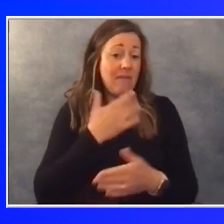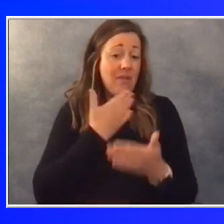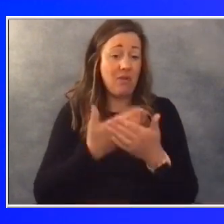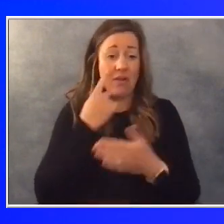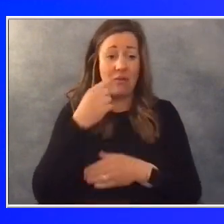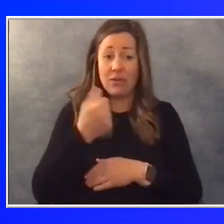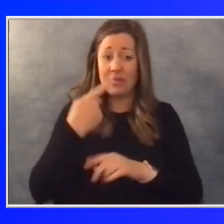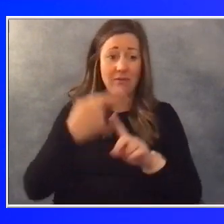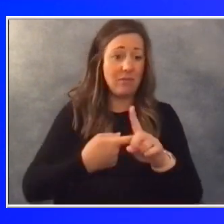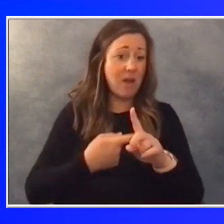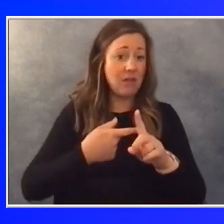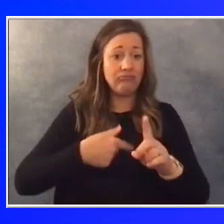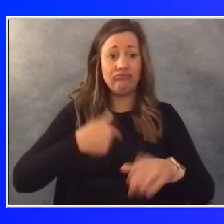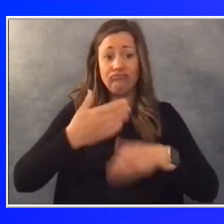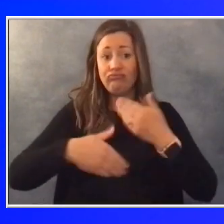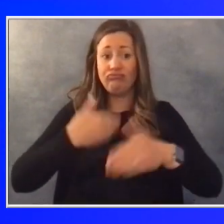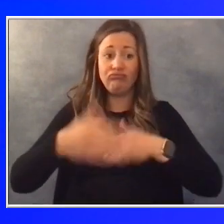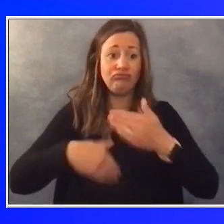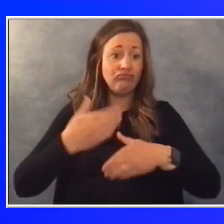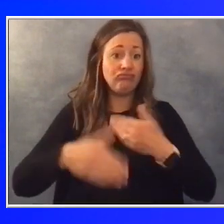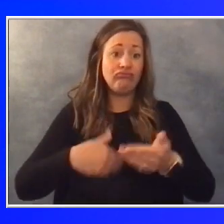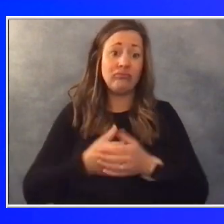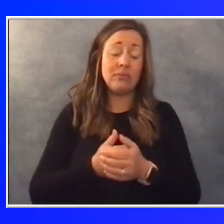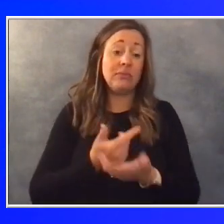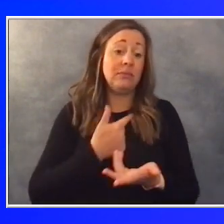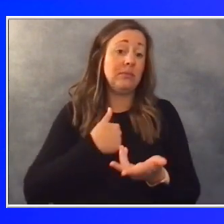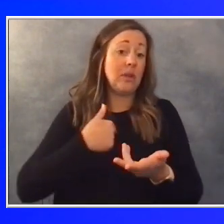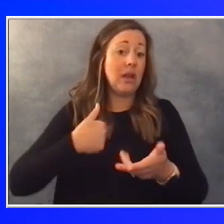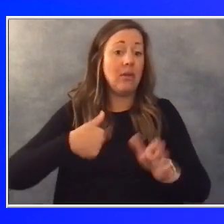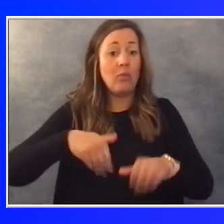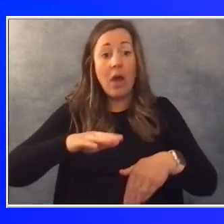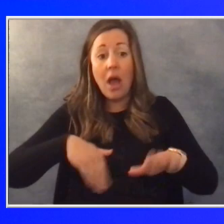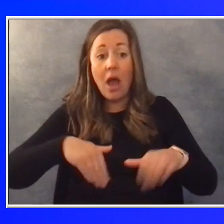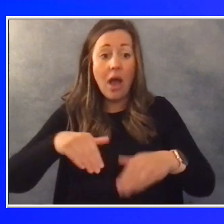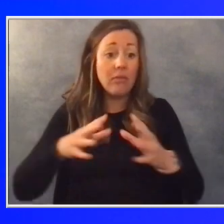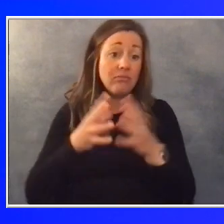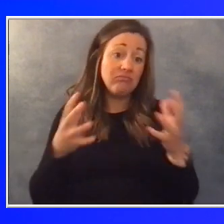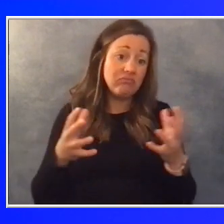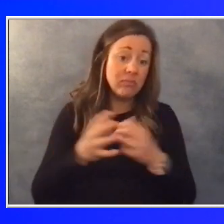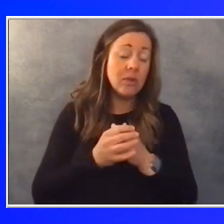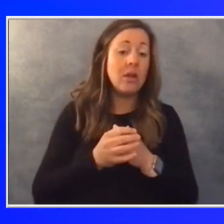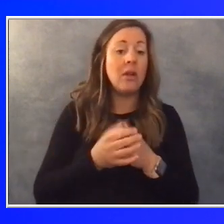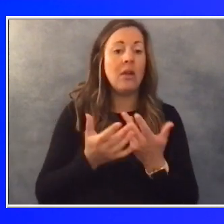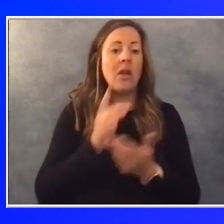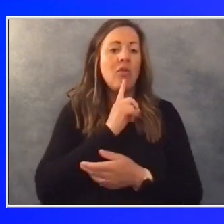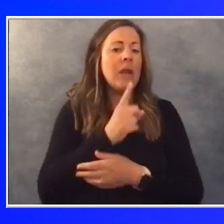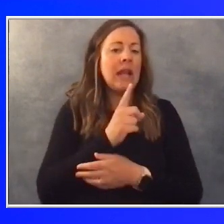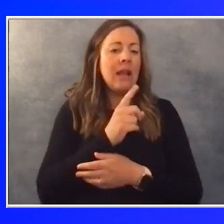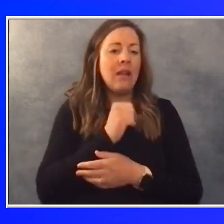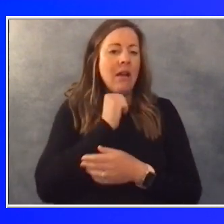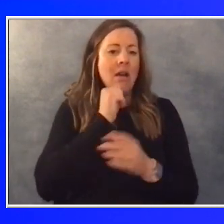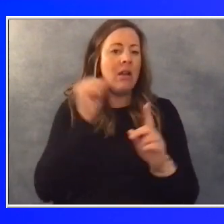I was walking quite a bit, but it wasn't until